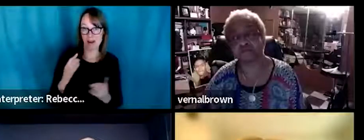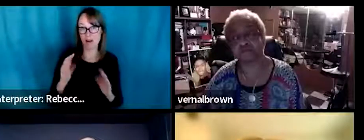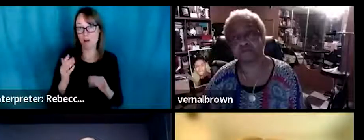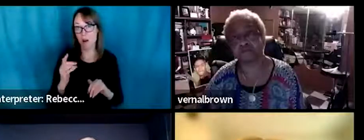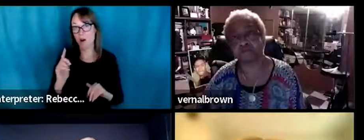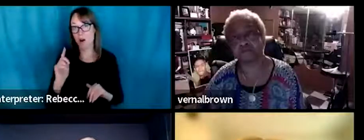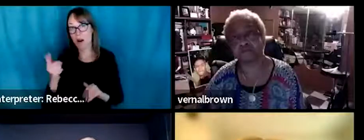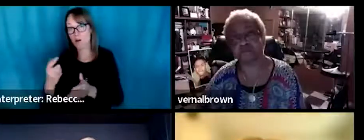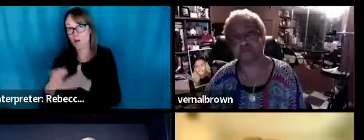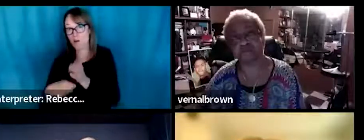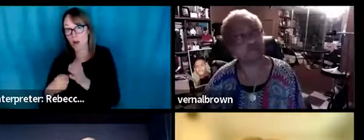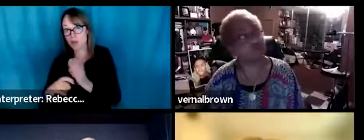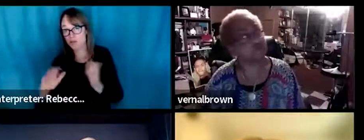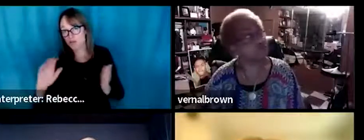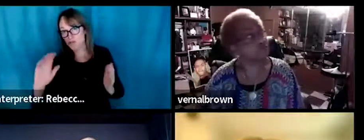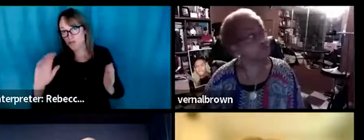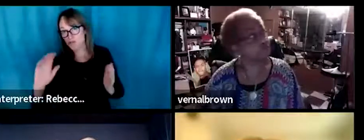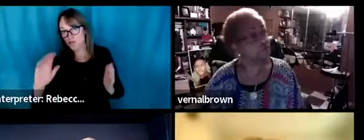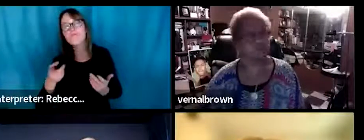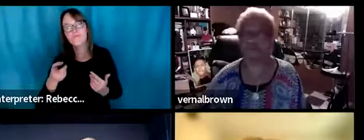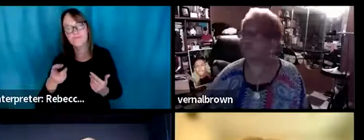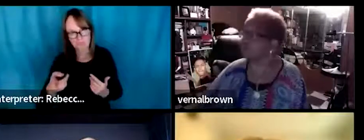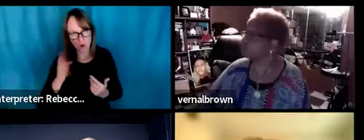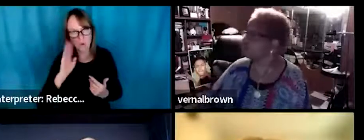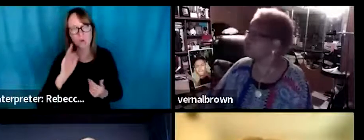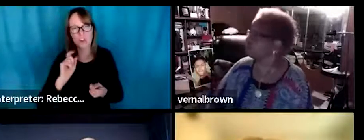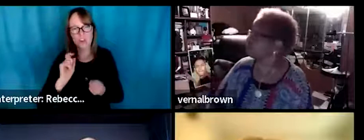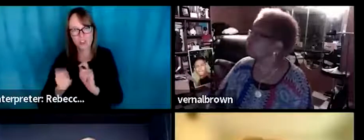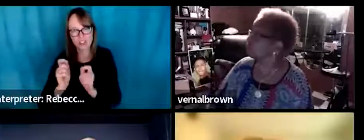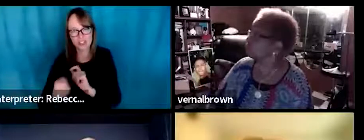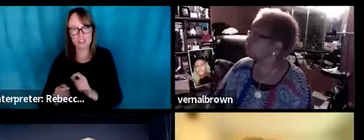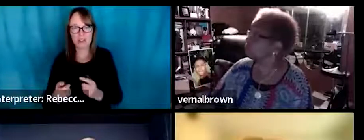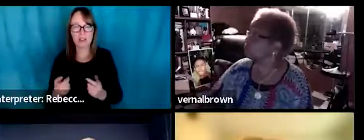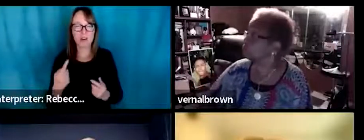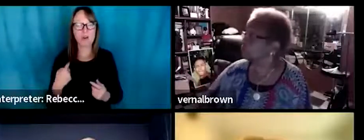board's discretion, but we did try to look nationwide, see what everybody else was doing too.